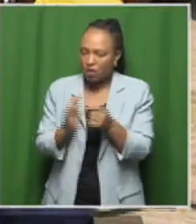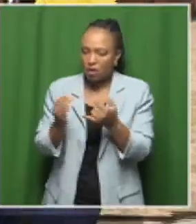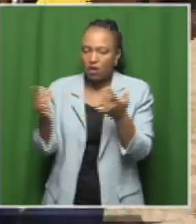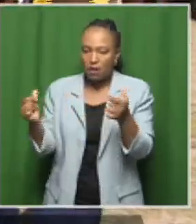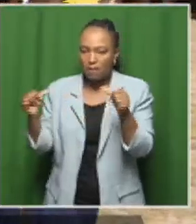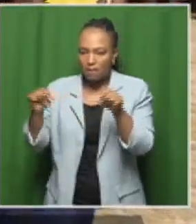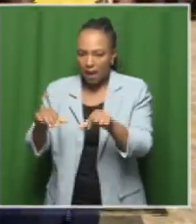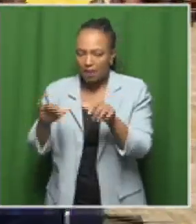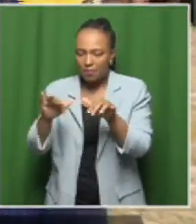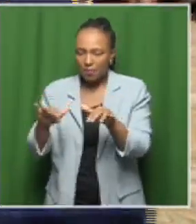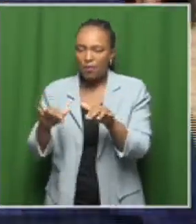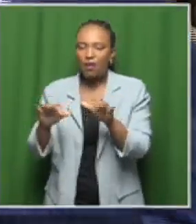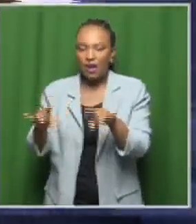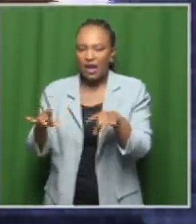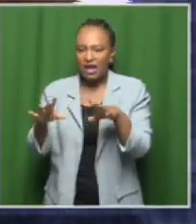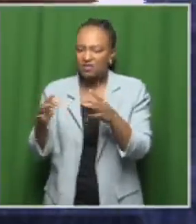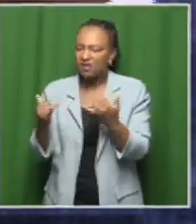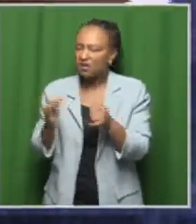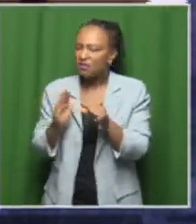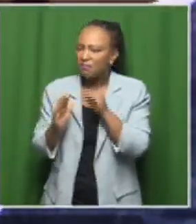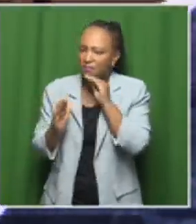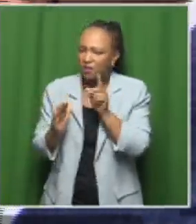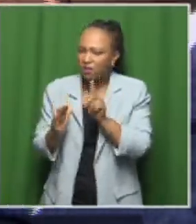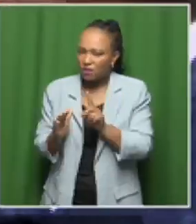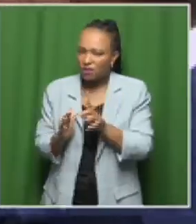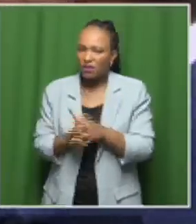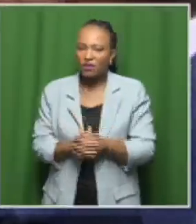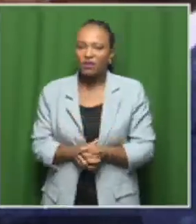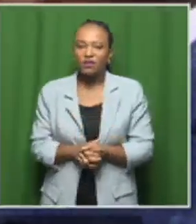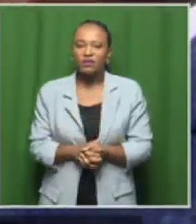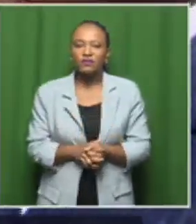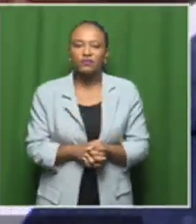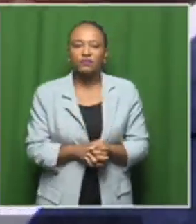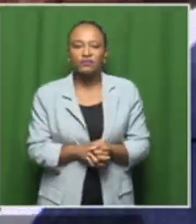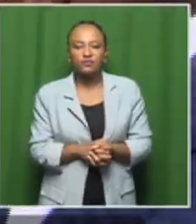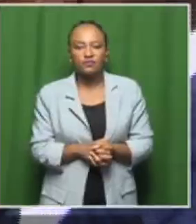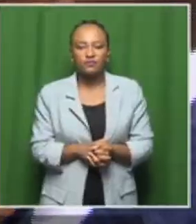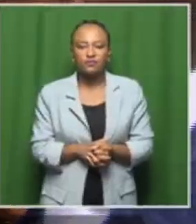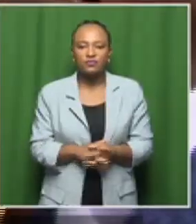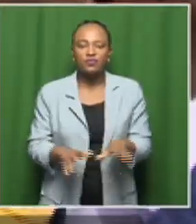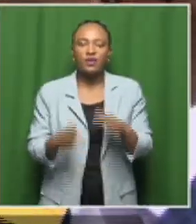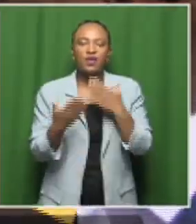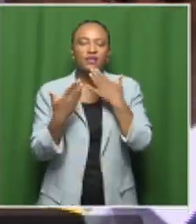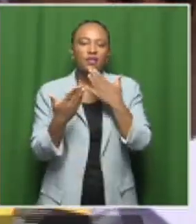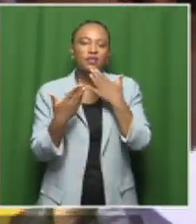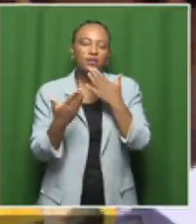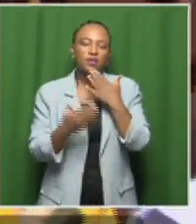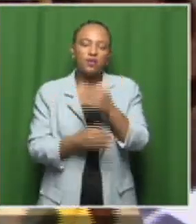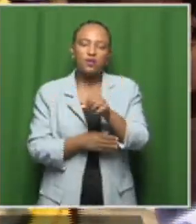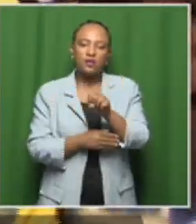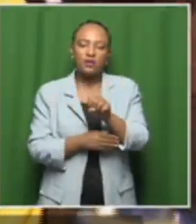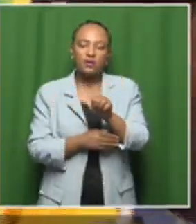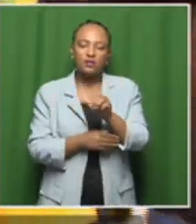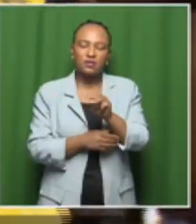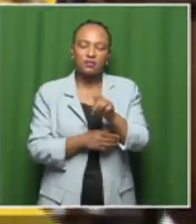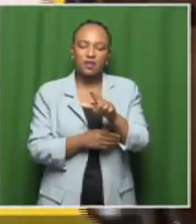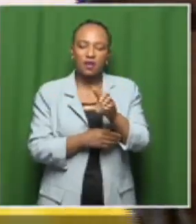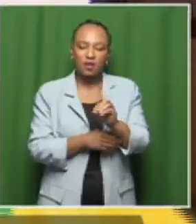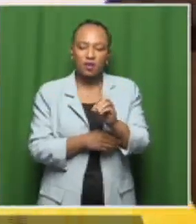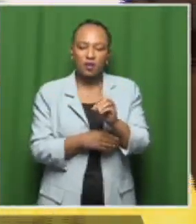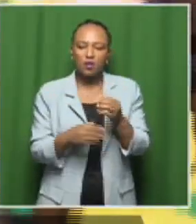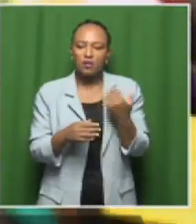Khayelitsha, what does it signify? Thank you very much, Samkele. First of all, the ANC never had